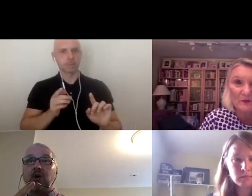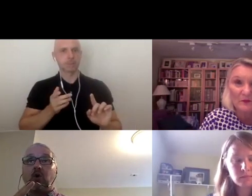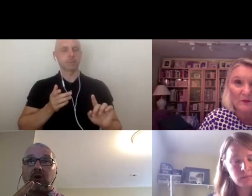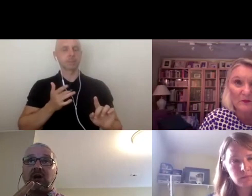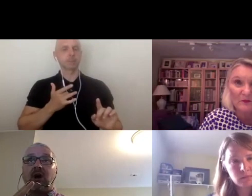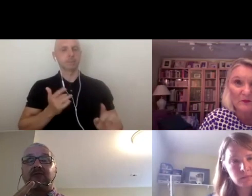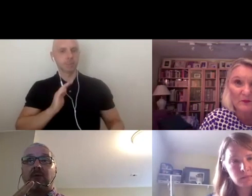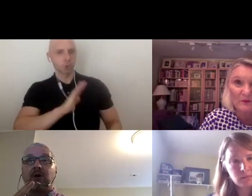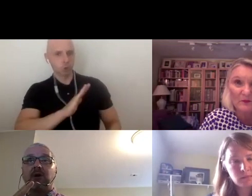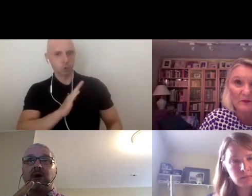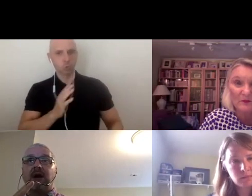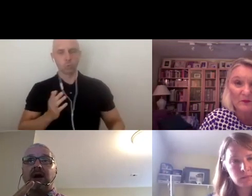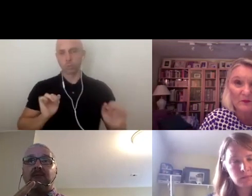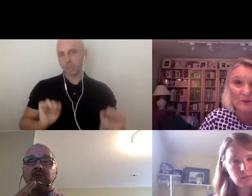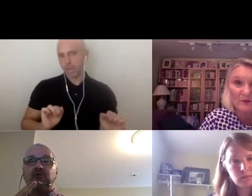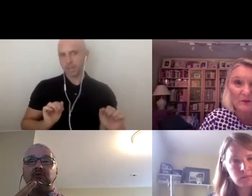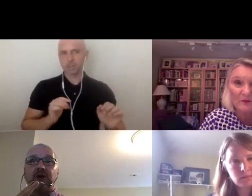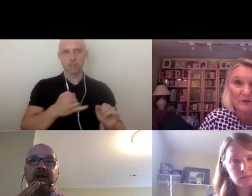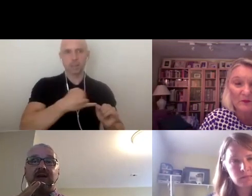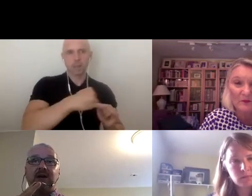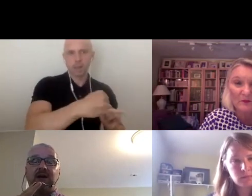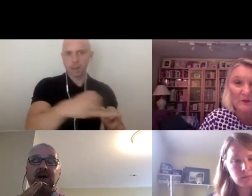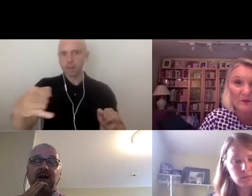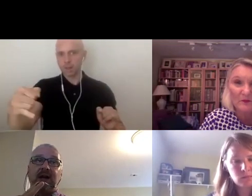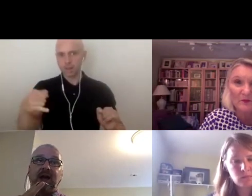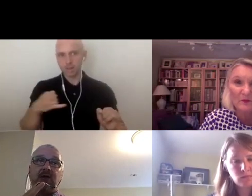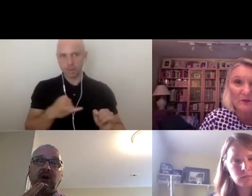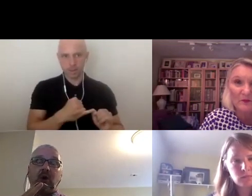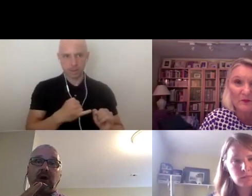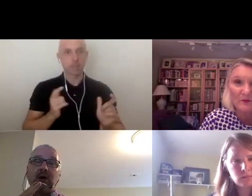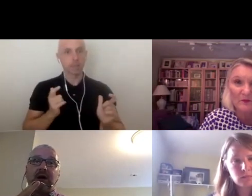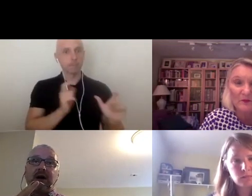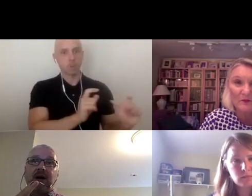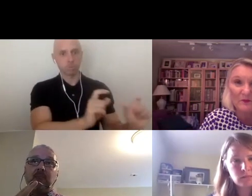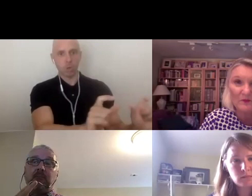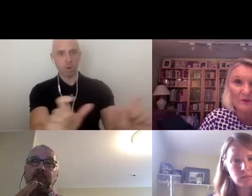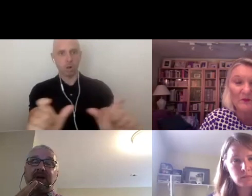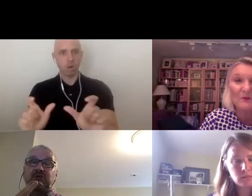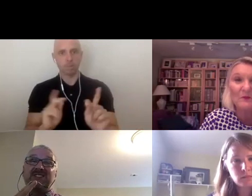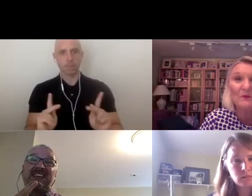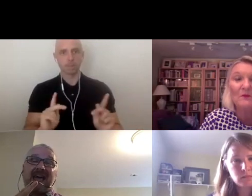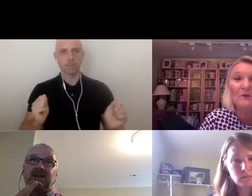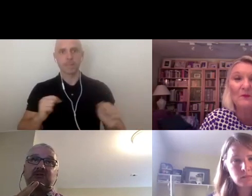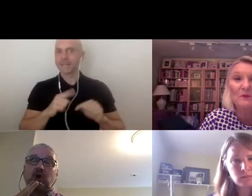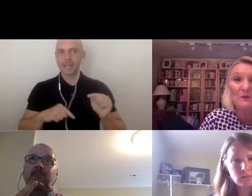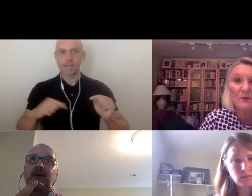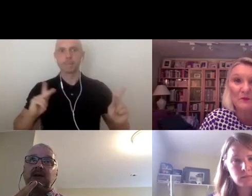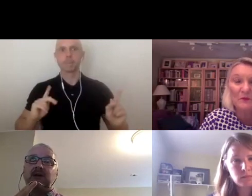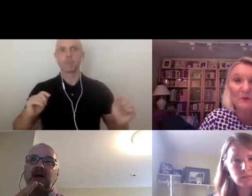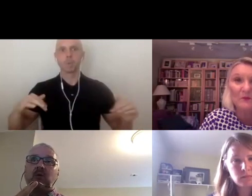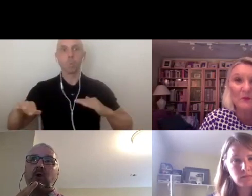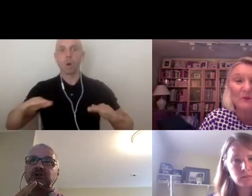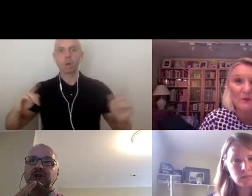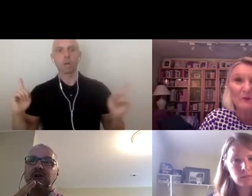like cordoning off the park to create an area where pedestrians can't stop